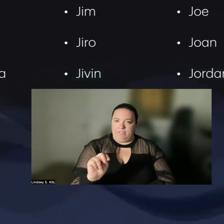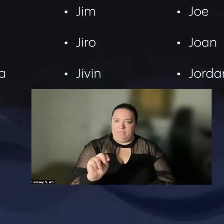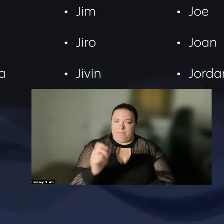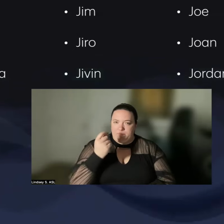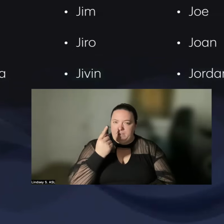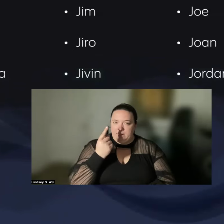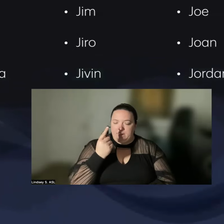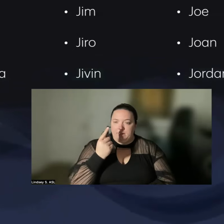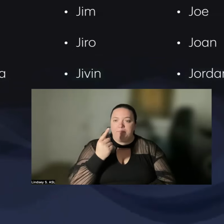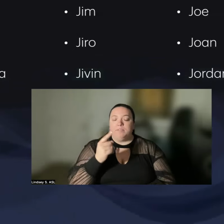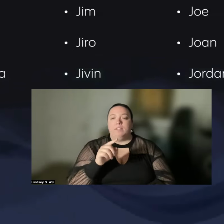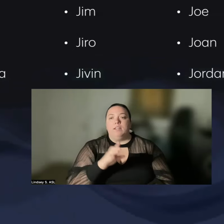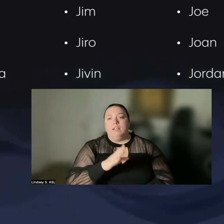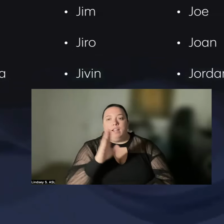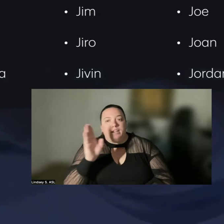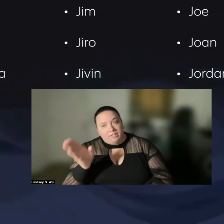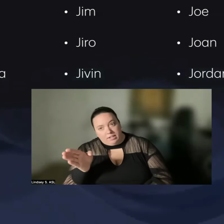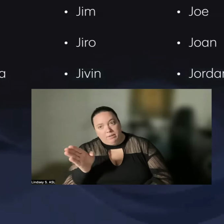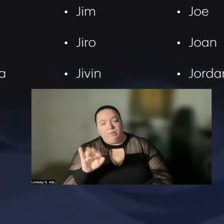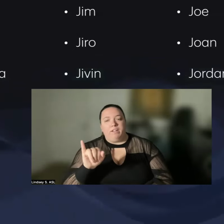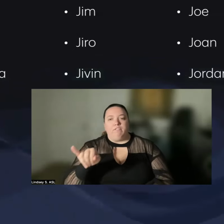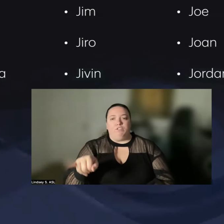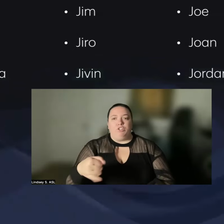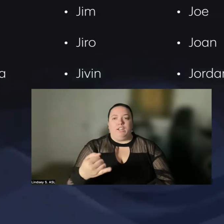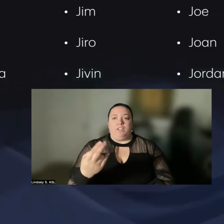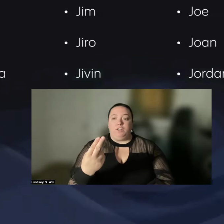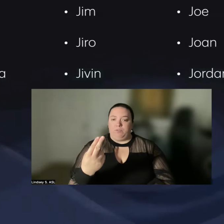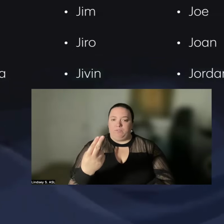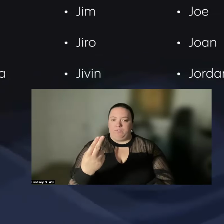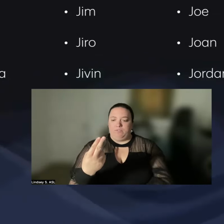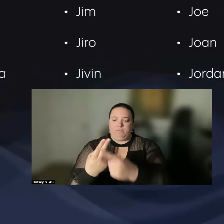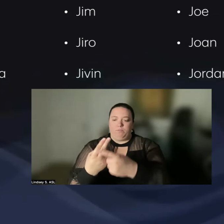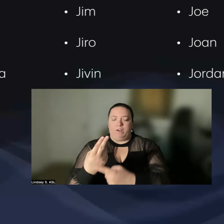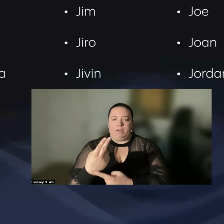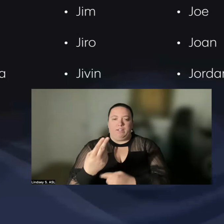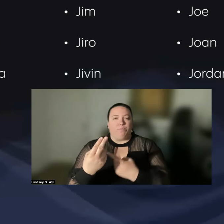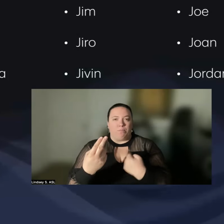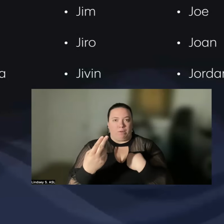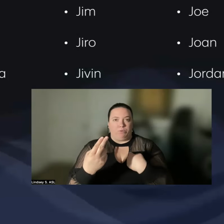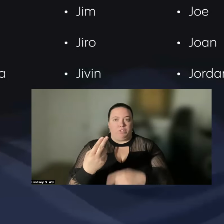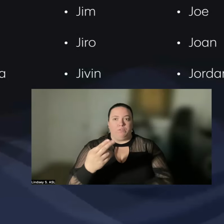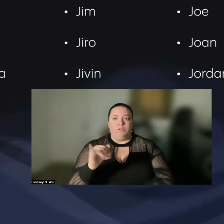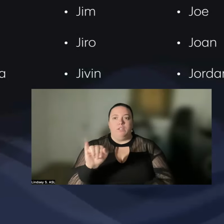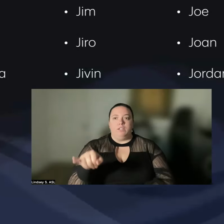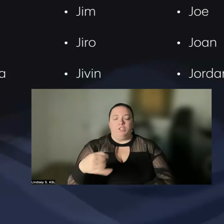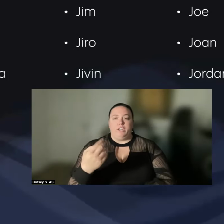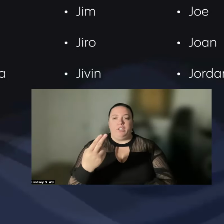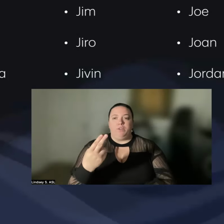JORDAN. Make sense? And then continuing, we have JU, where it's more palm towards